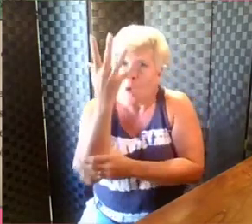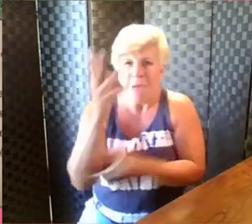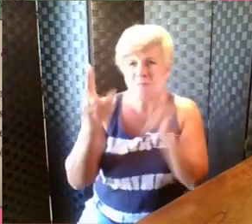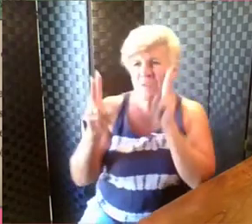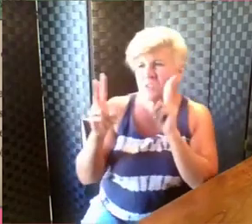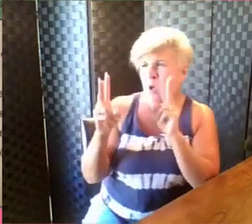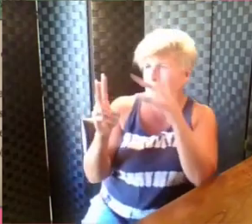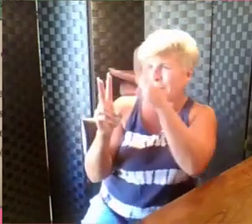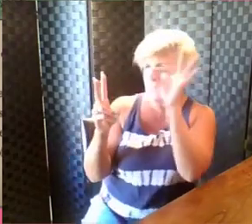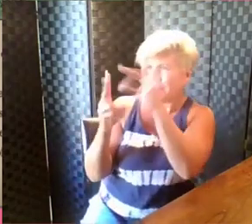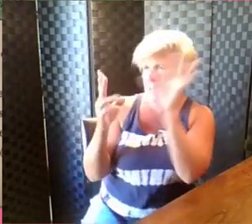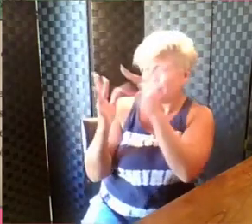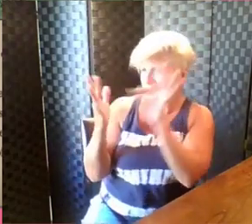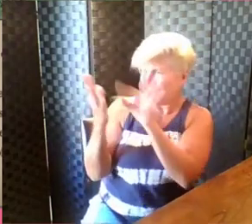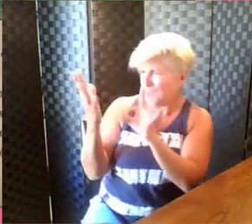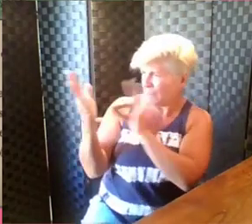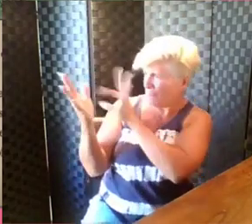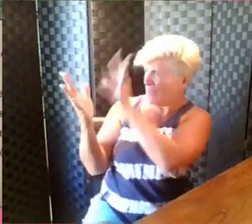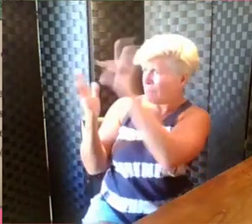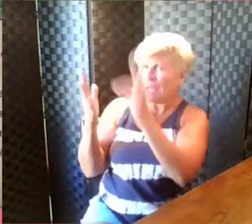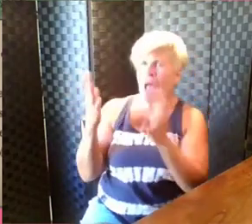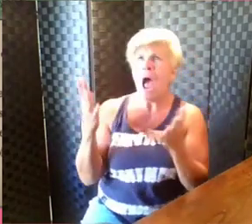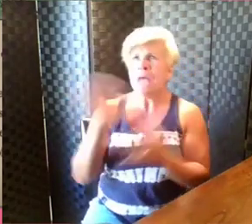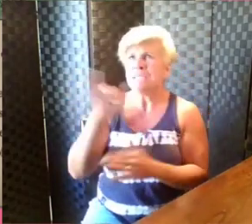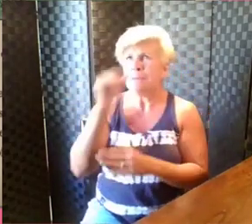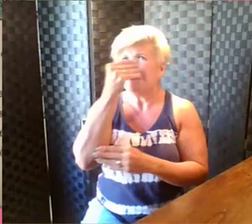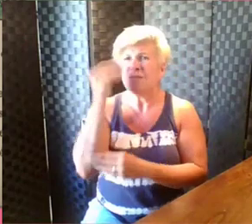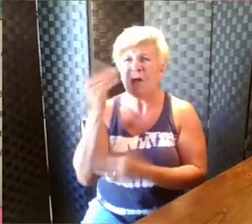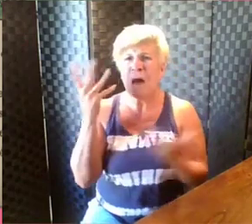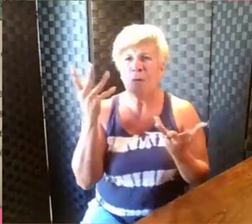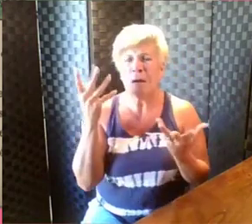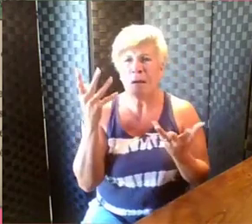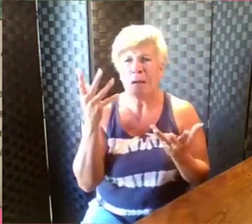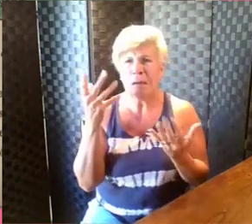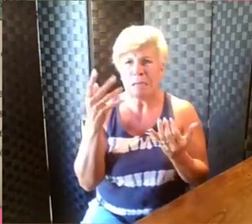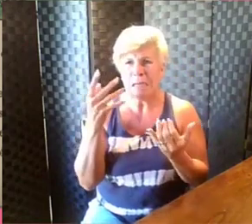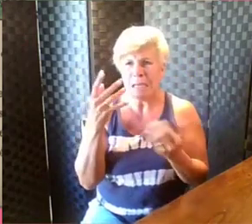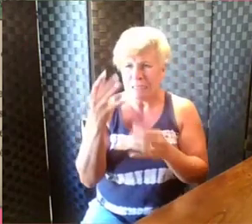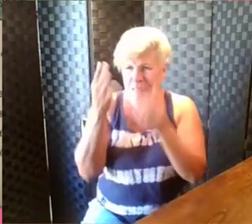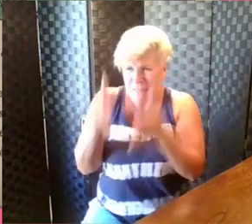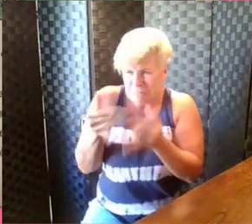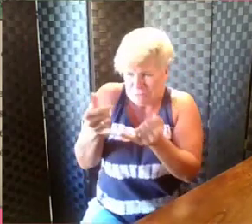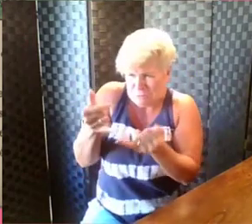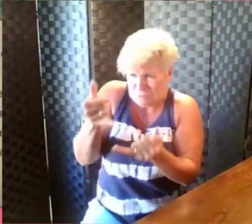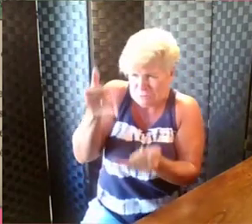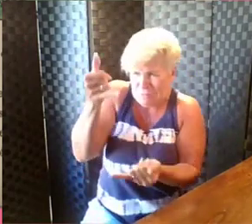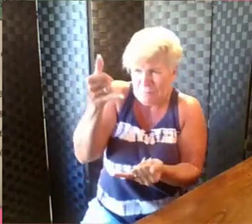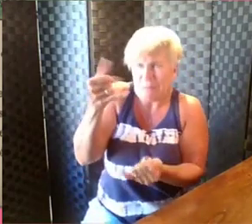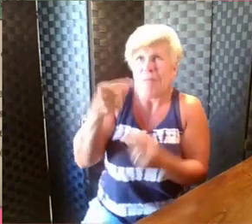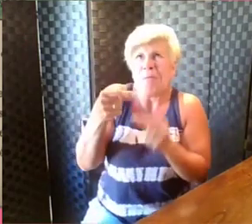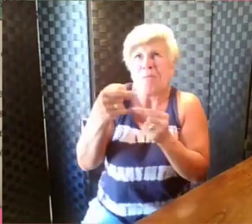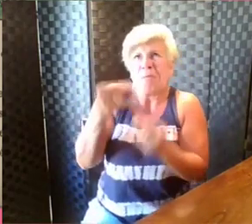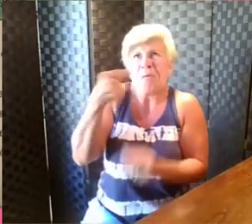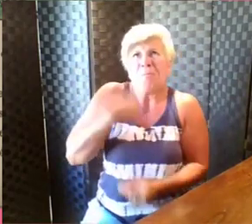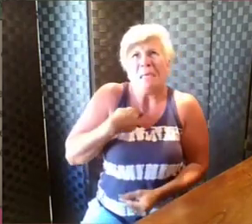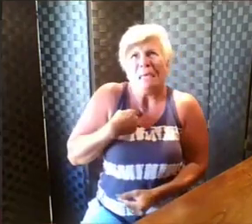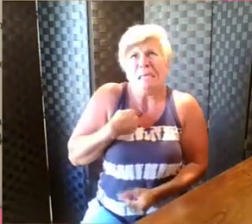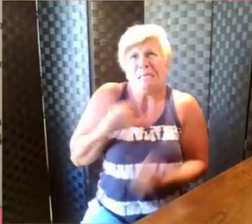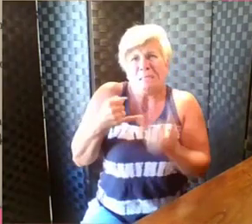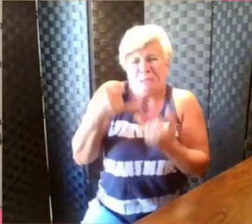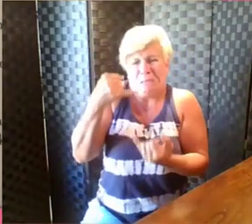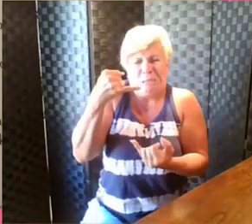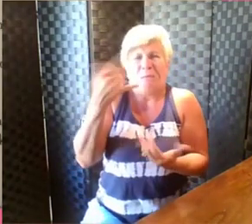one until there was nothing left but a scrawny stem. It was the worst nightmare of Chrysanthemum's life.